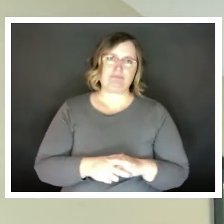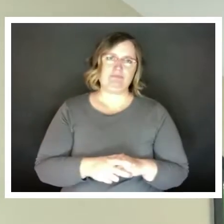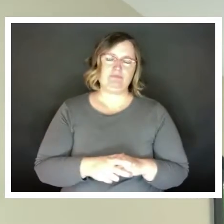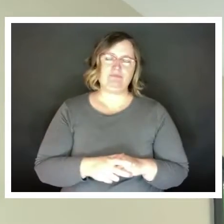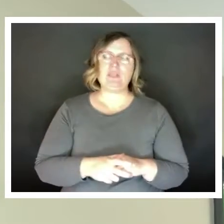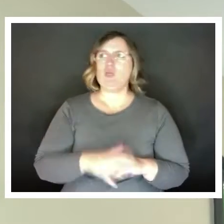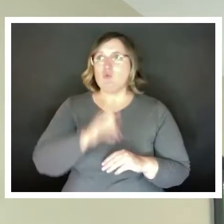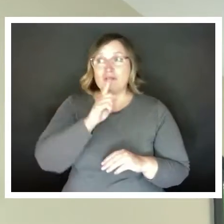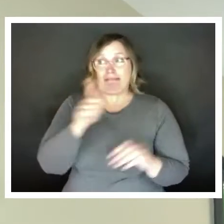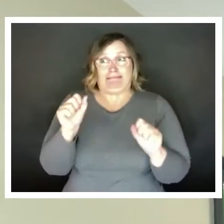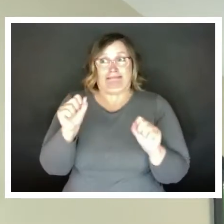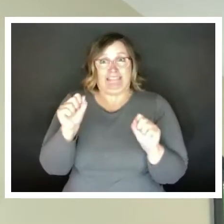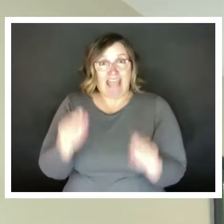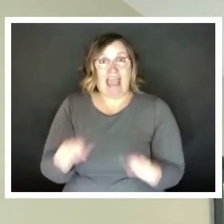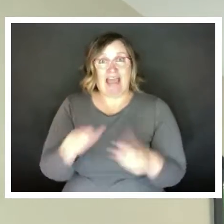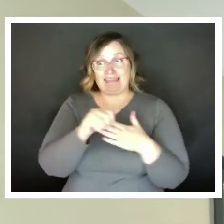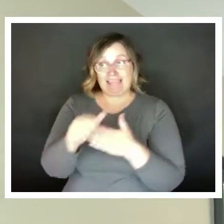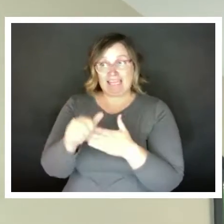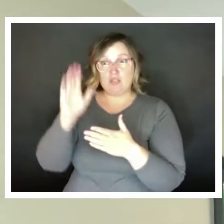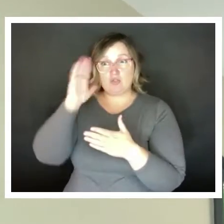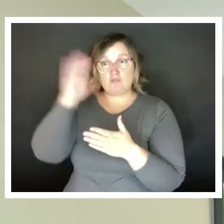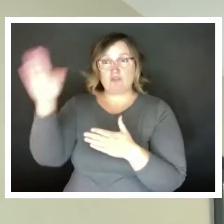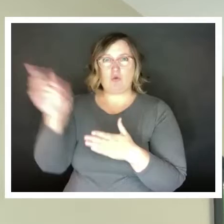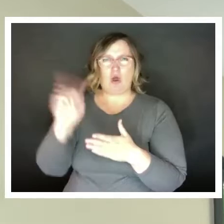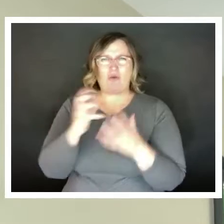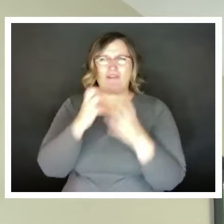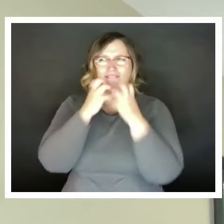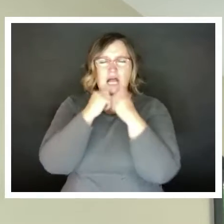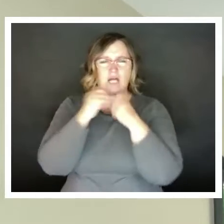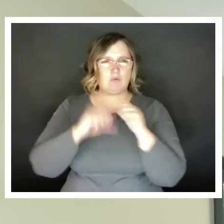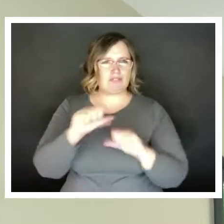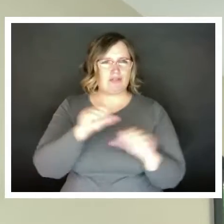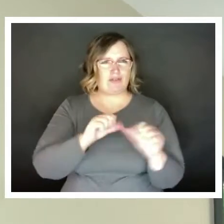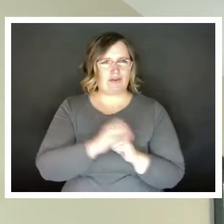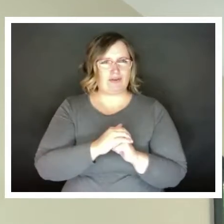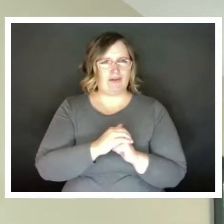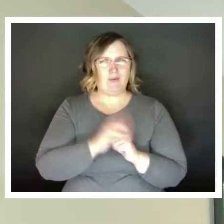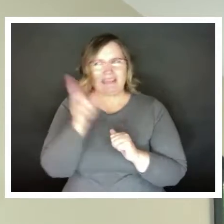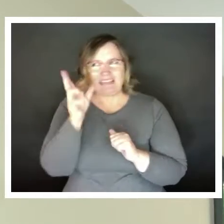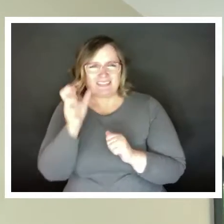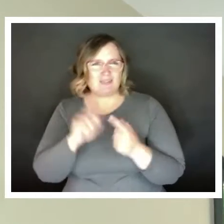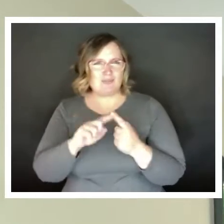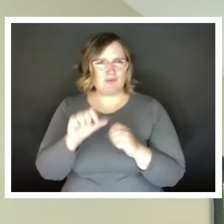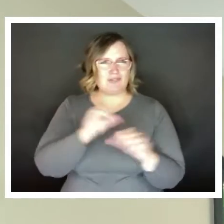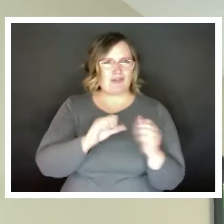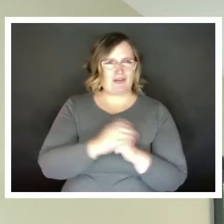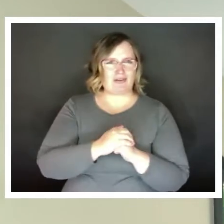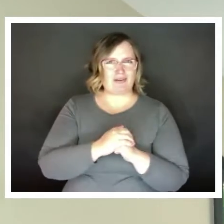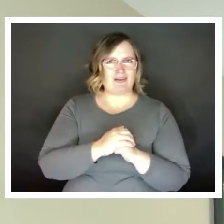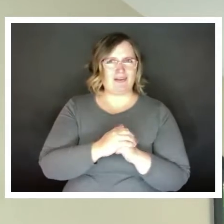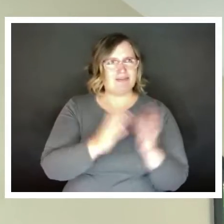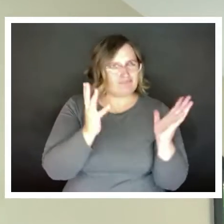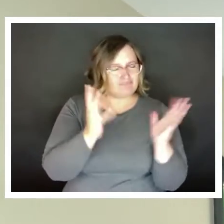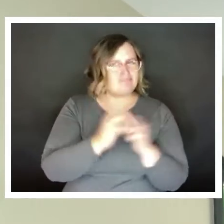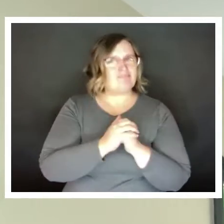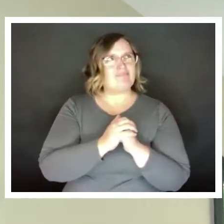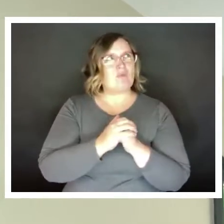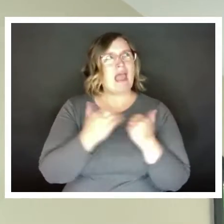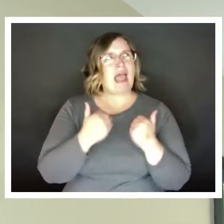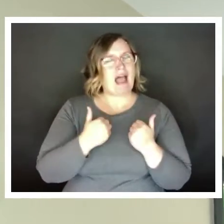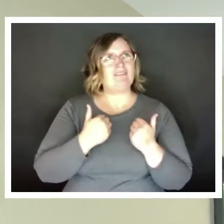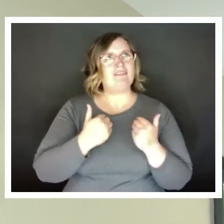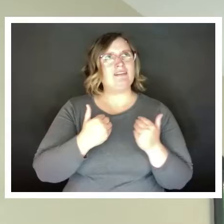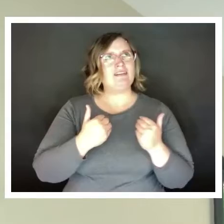into a future where we value each other, where we listen to one another, and where we have institutions that